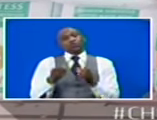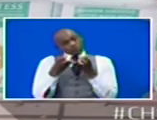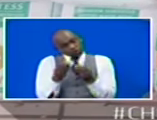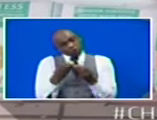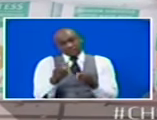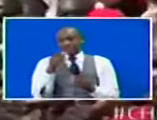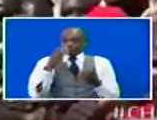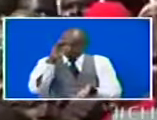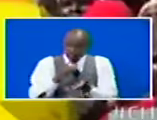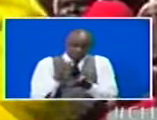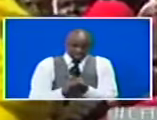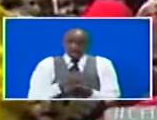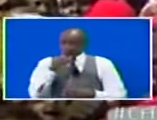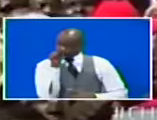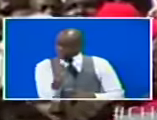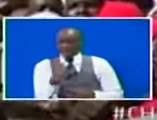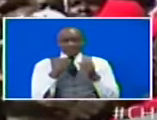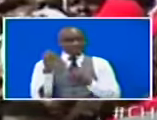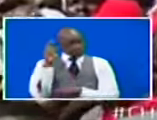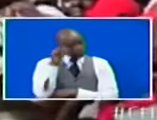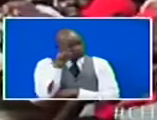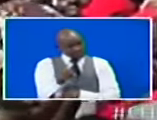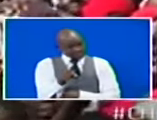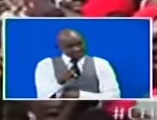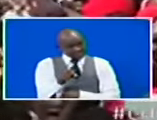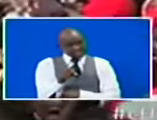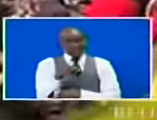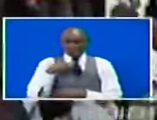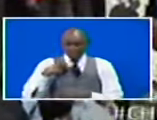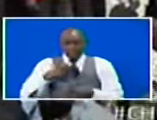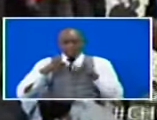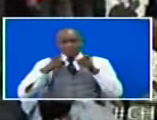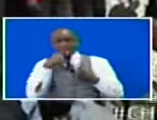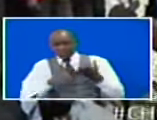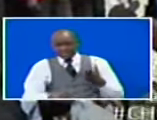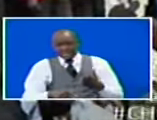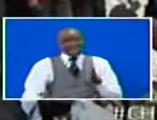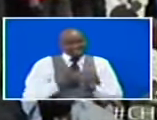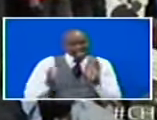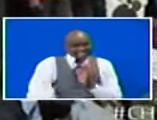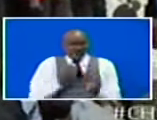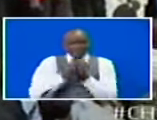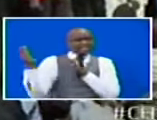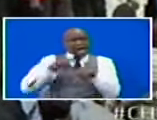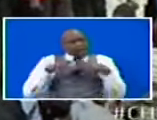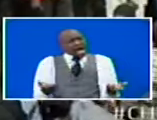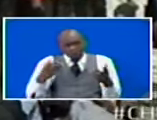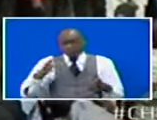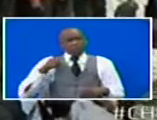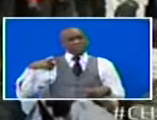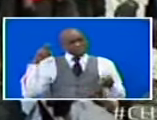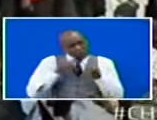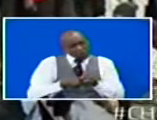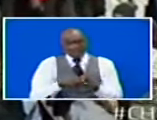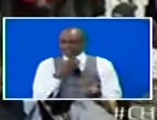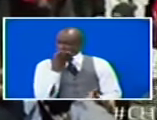a move that has put the Uhuru Kenyatta administration on the spot with claims that the speed with which the maize was delivered may suggest